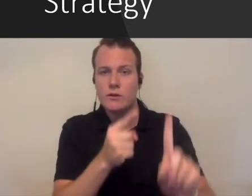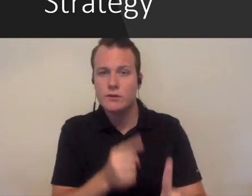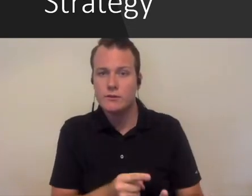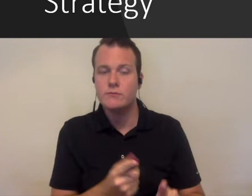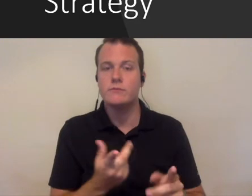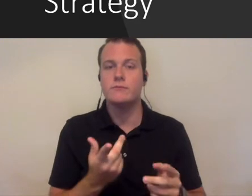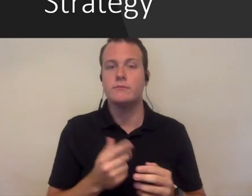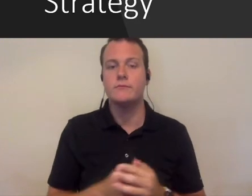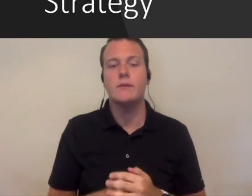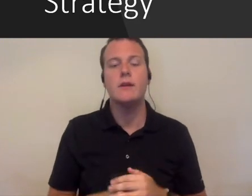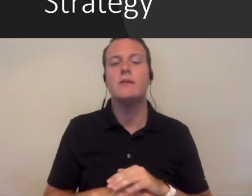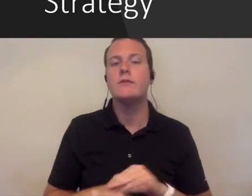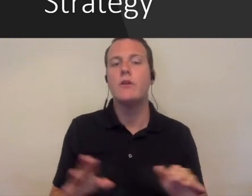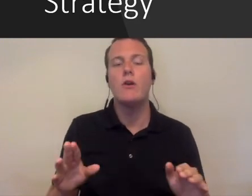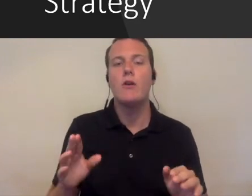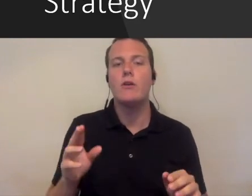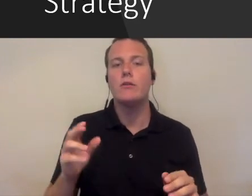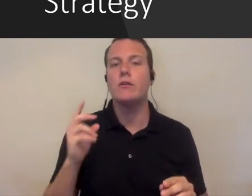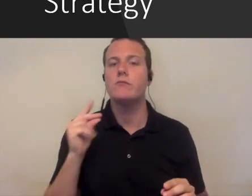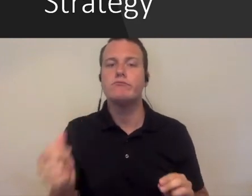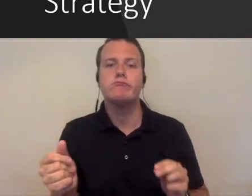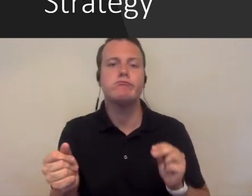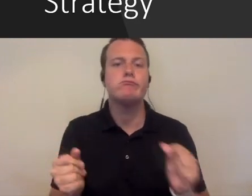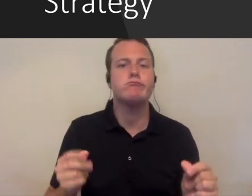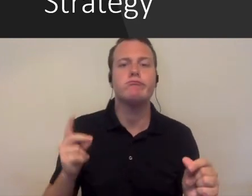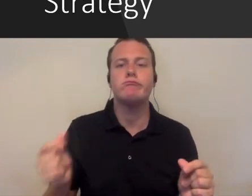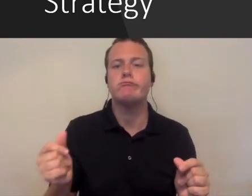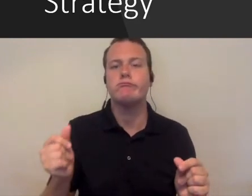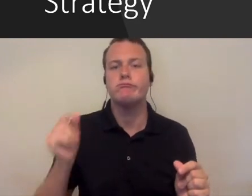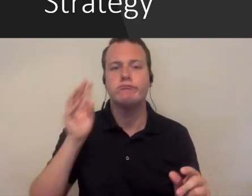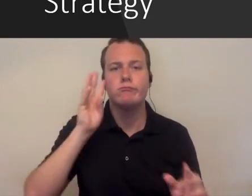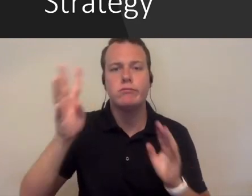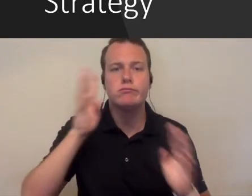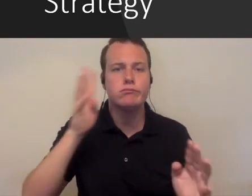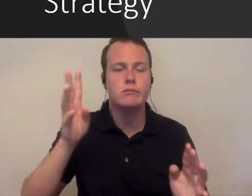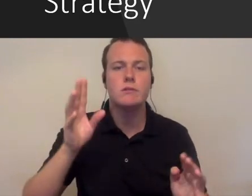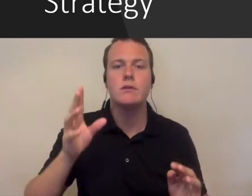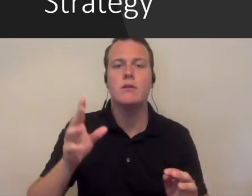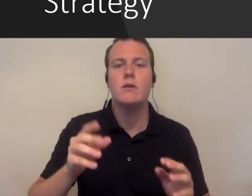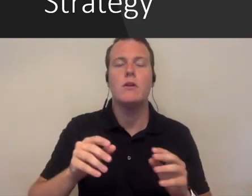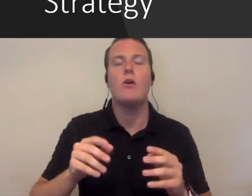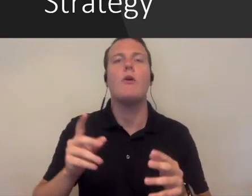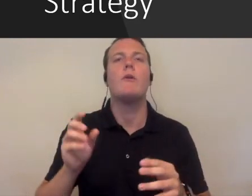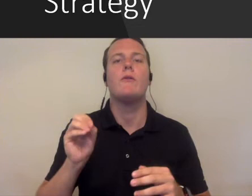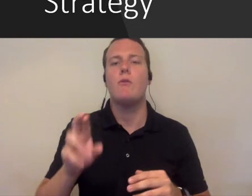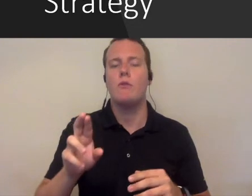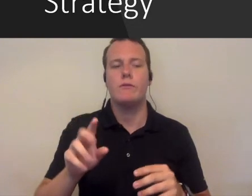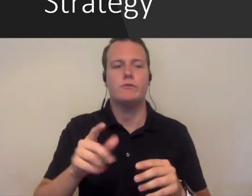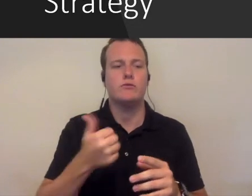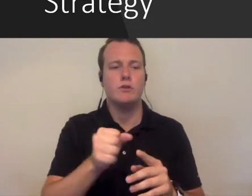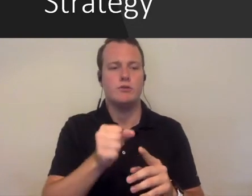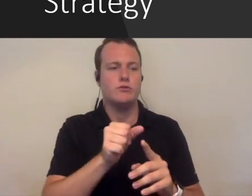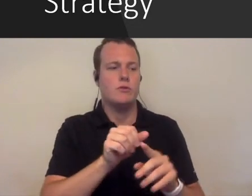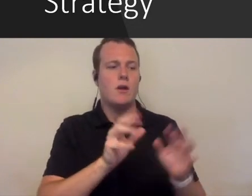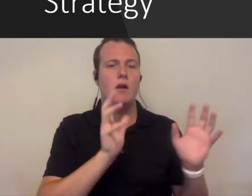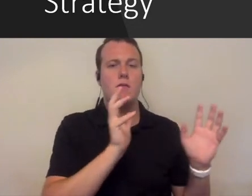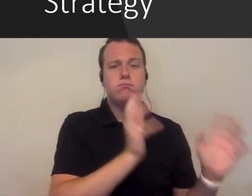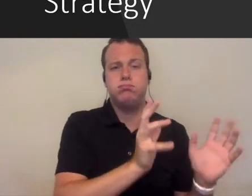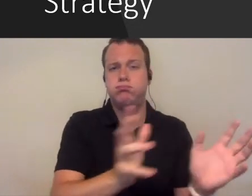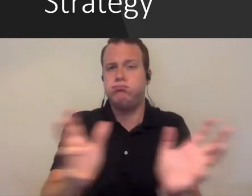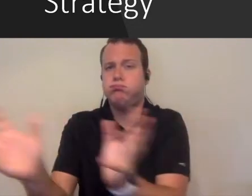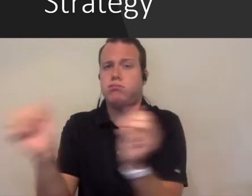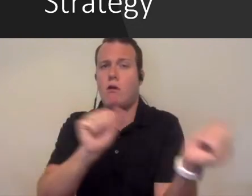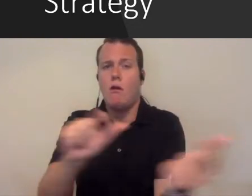just shotgunning everything, but you want to make a narrow field. You want to make sure that you have, as you look at